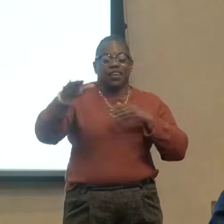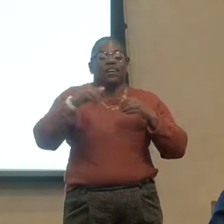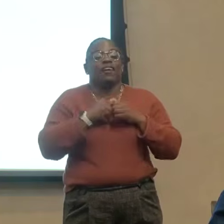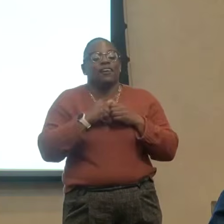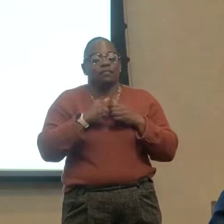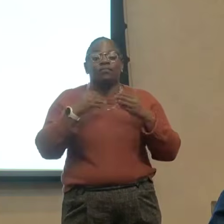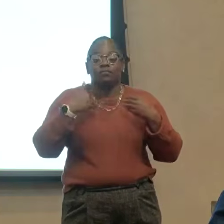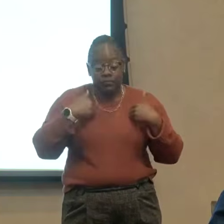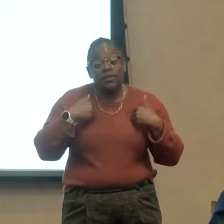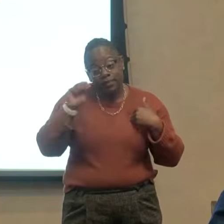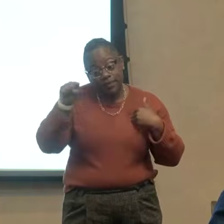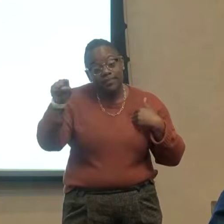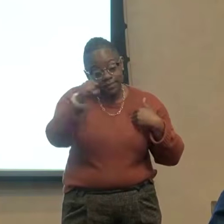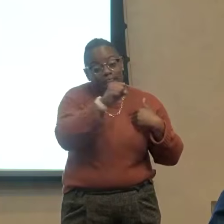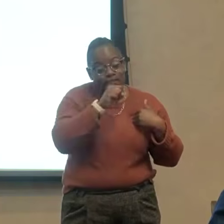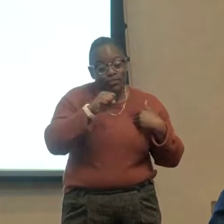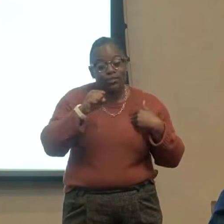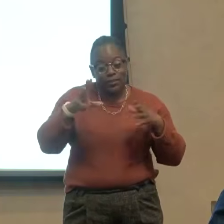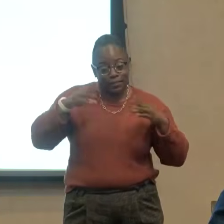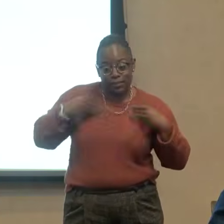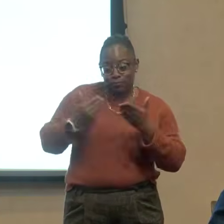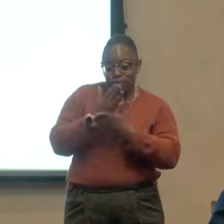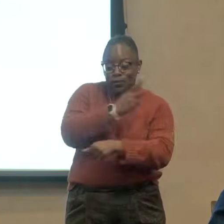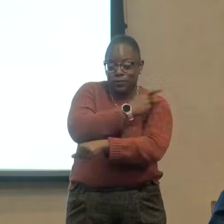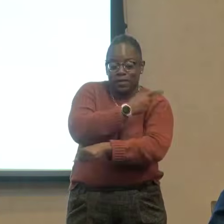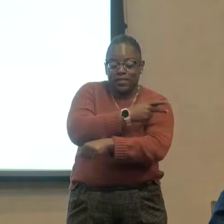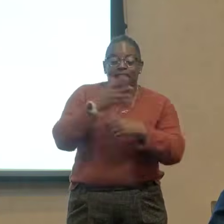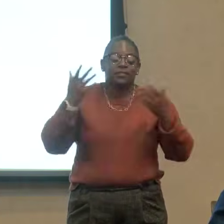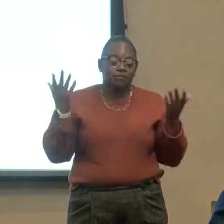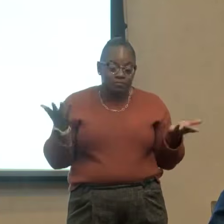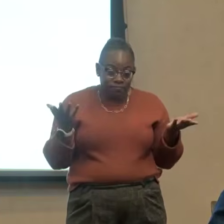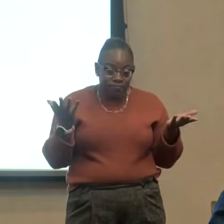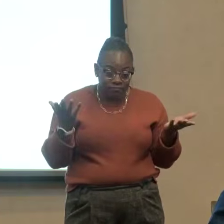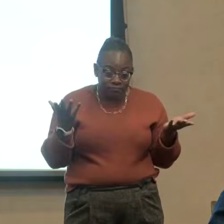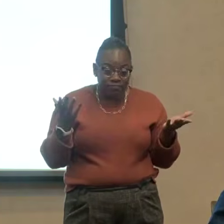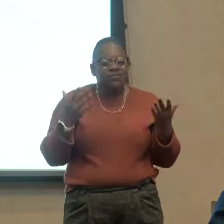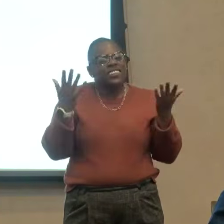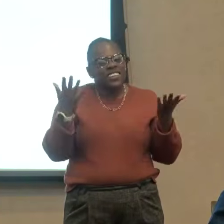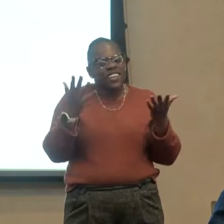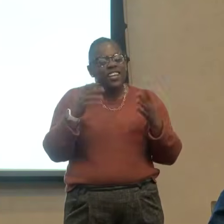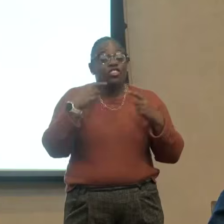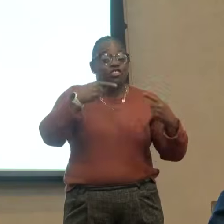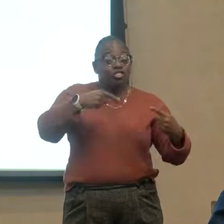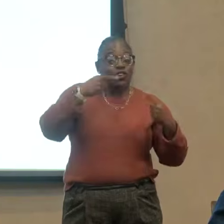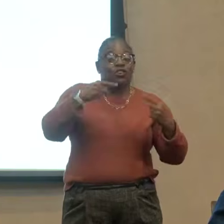taking new autoimmune patients. It's been a problem to see out-of-state